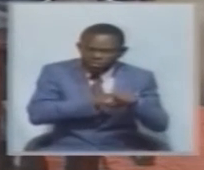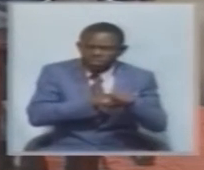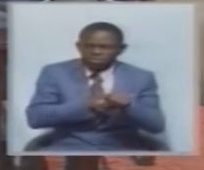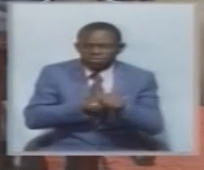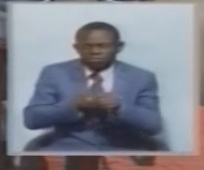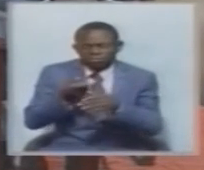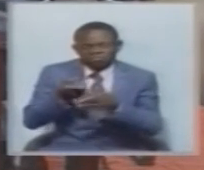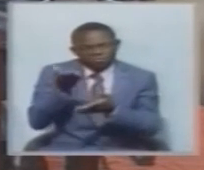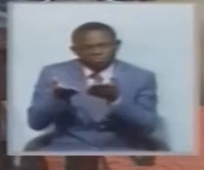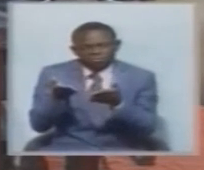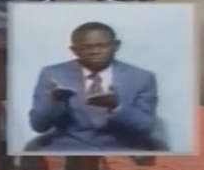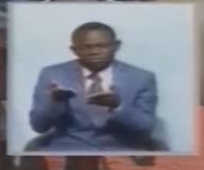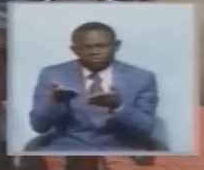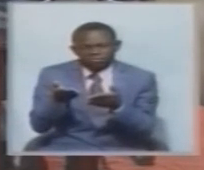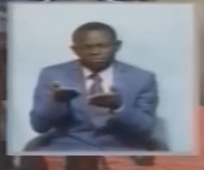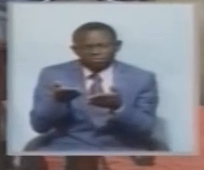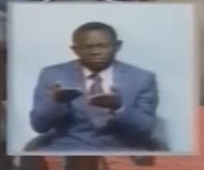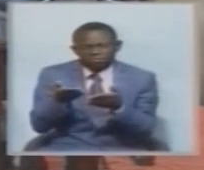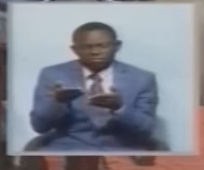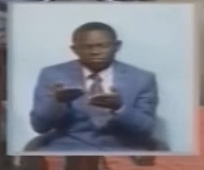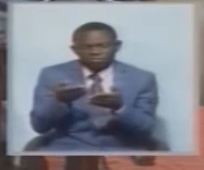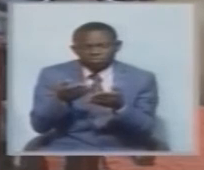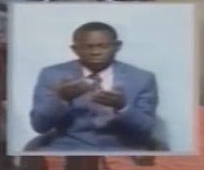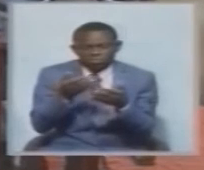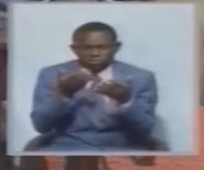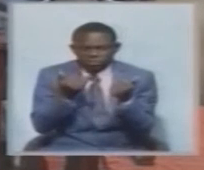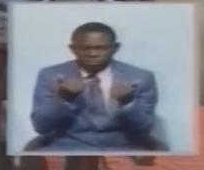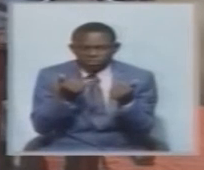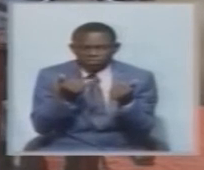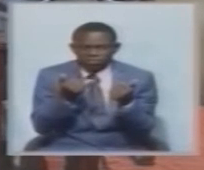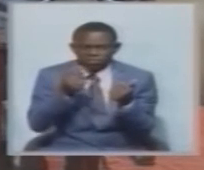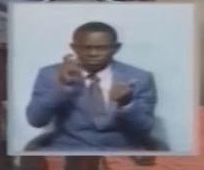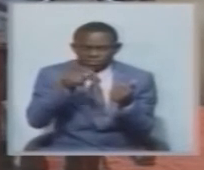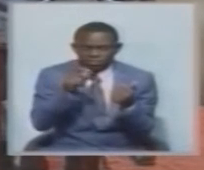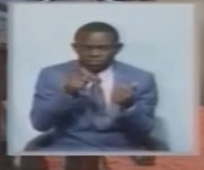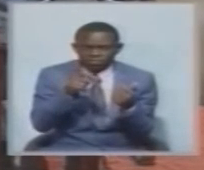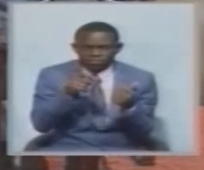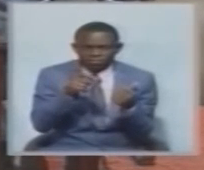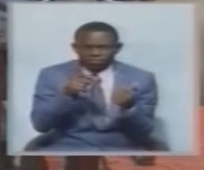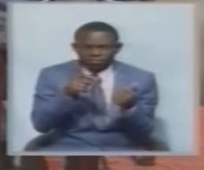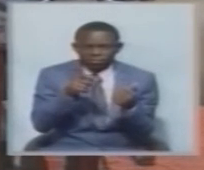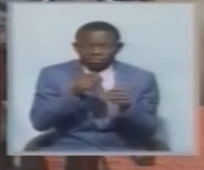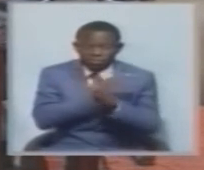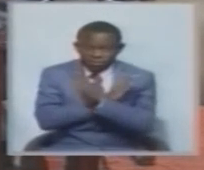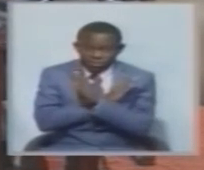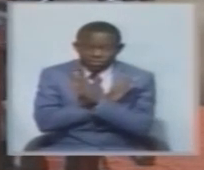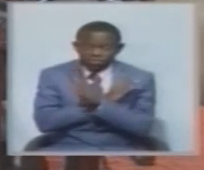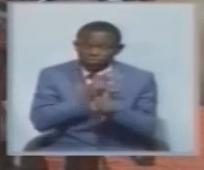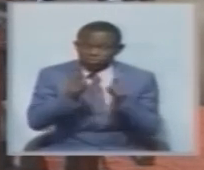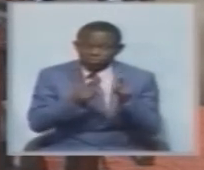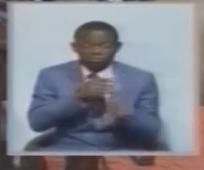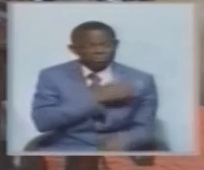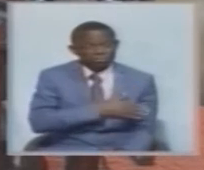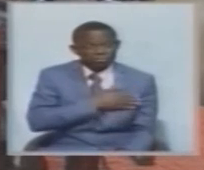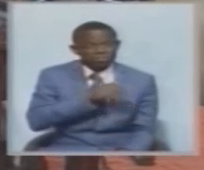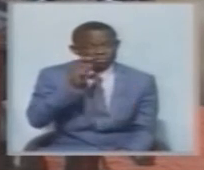we uphold the spirit of being a very hospitable country, and at